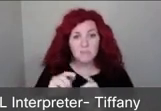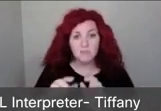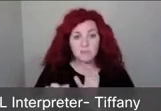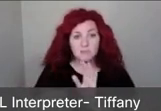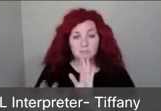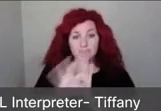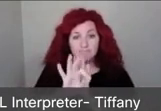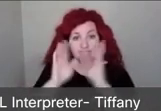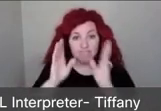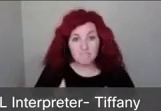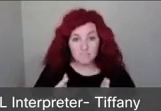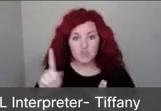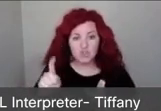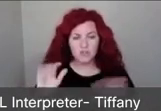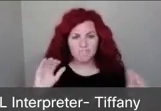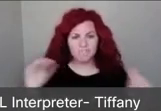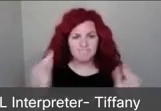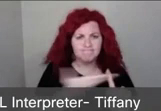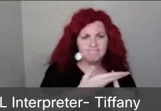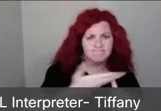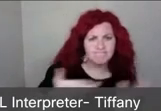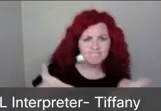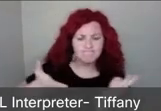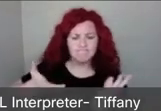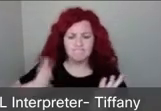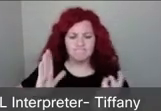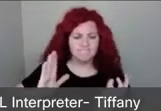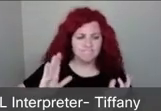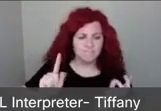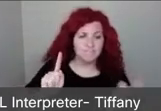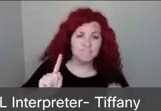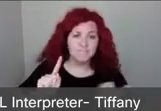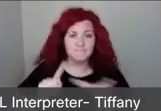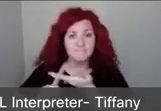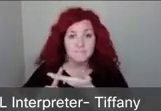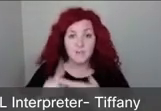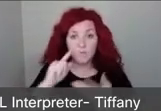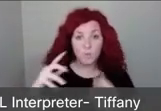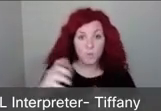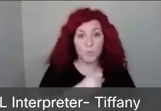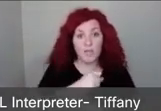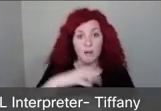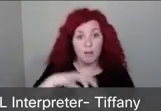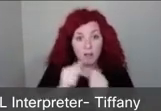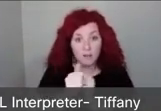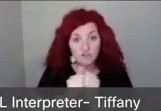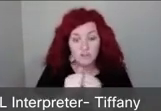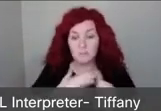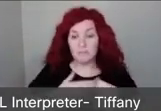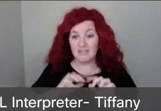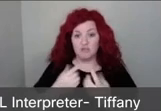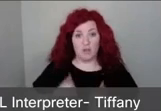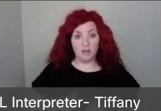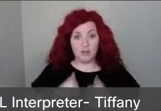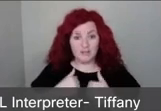appeal to both sets of bases to win an election. And at this point in the districts in which I reside, I will